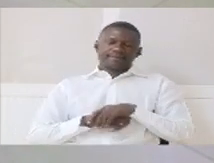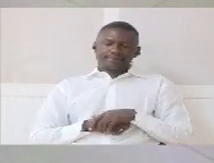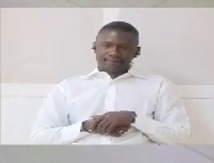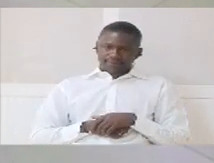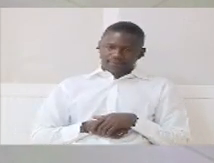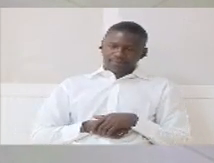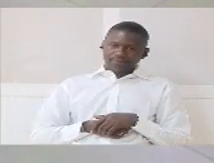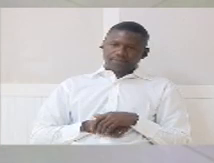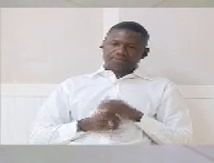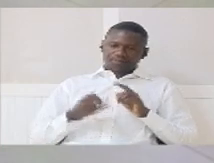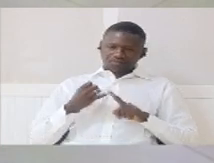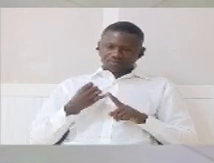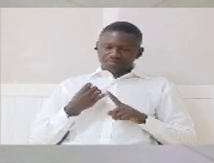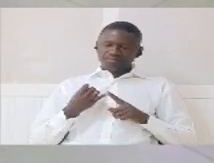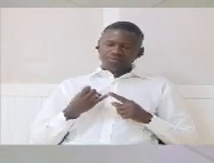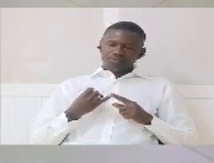inmates